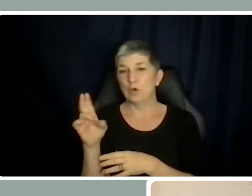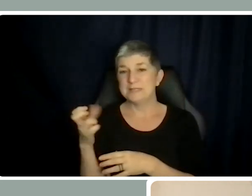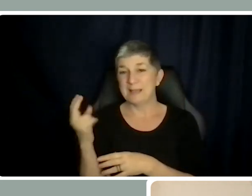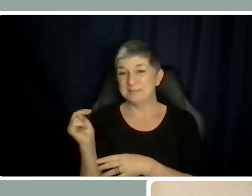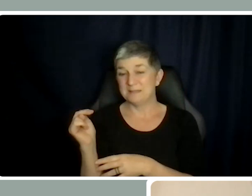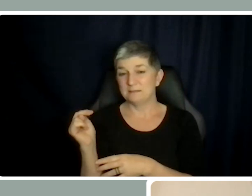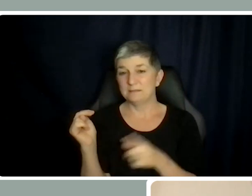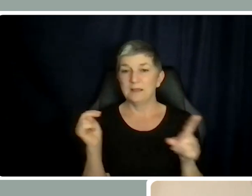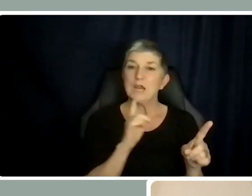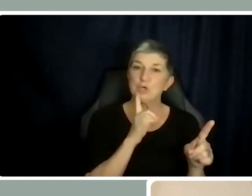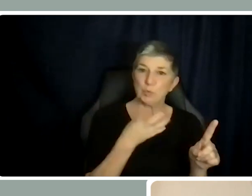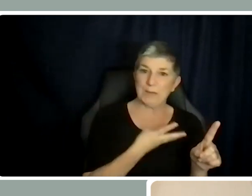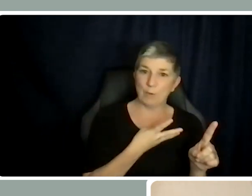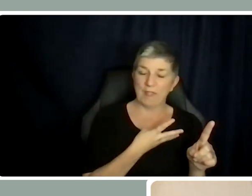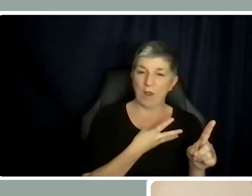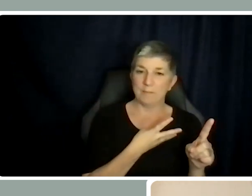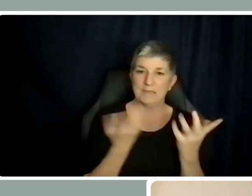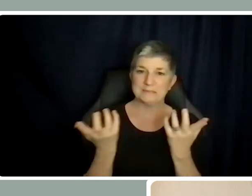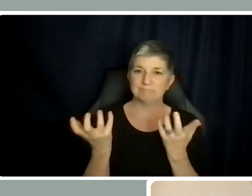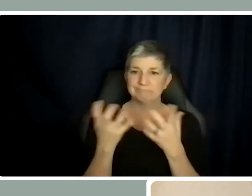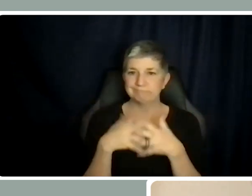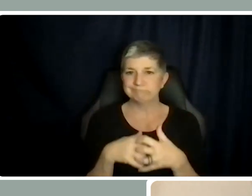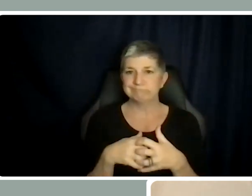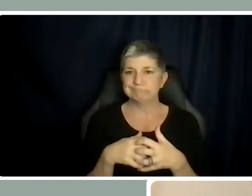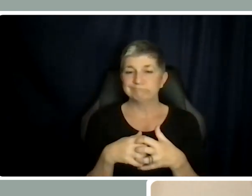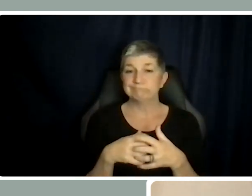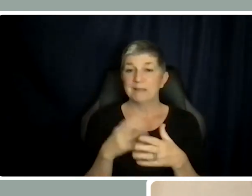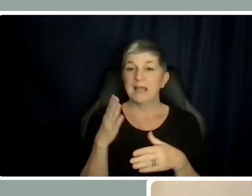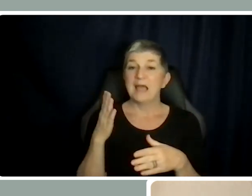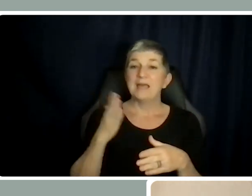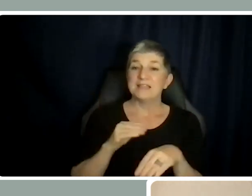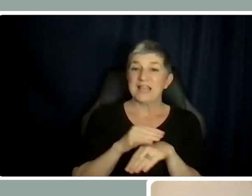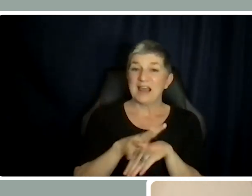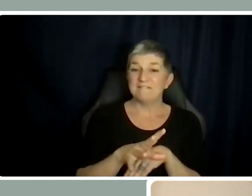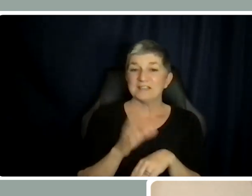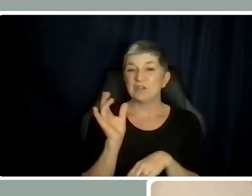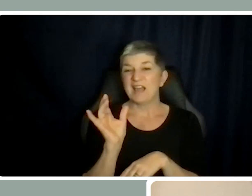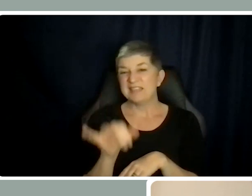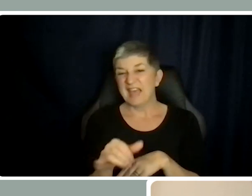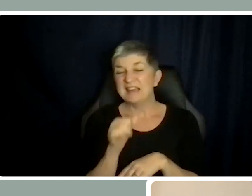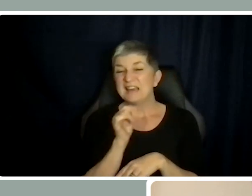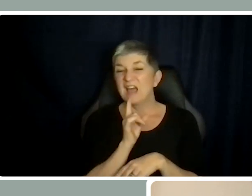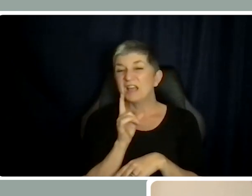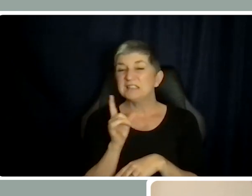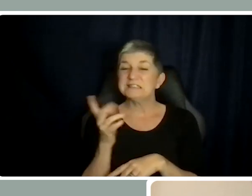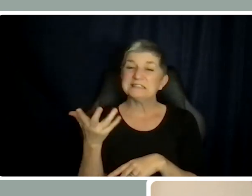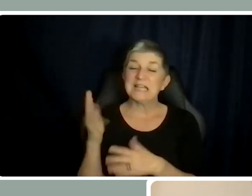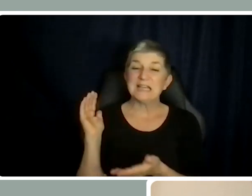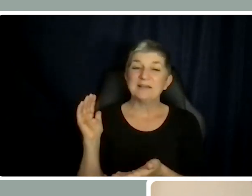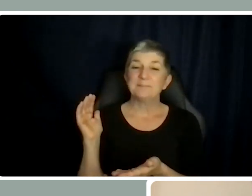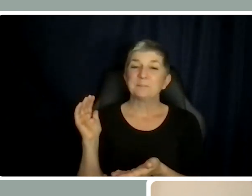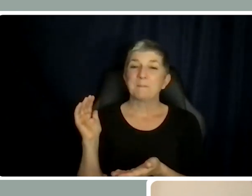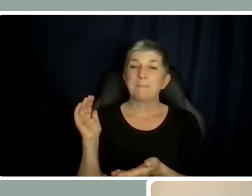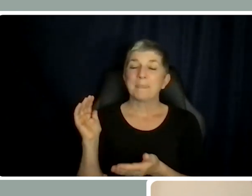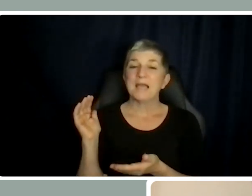medicine and a true chemotherapy. And its side effects are basically like that. It's not quite as, doesn't have as